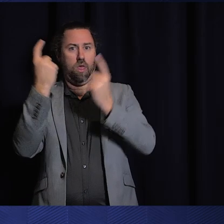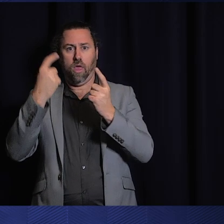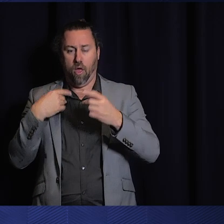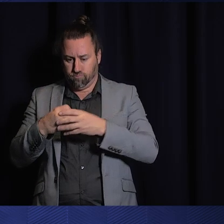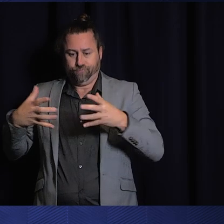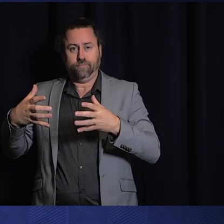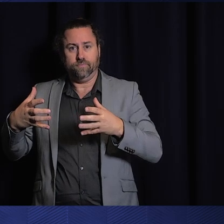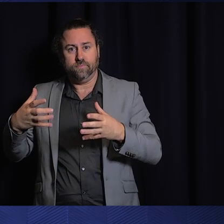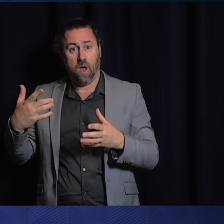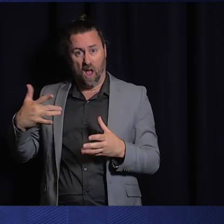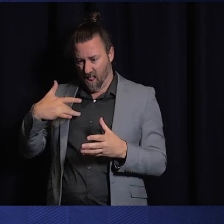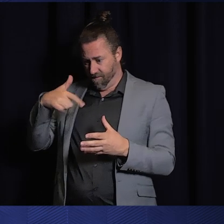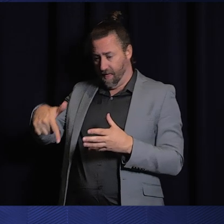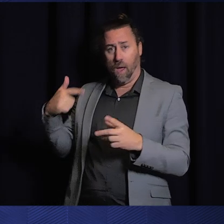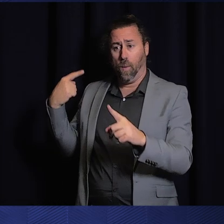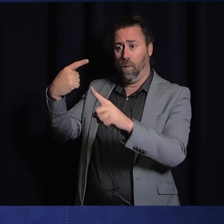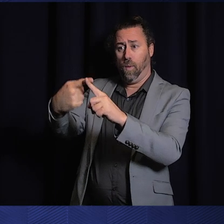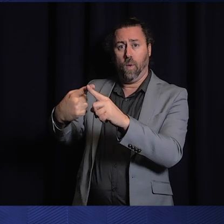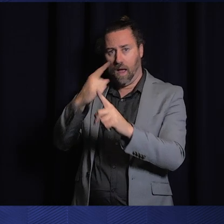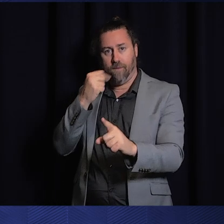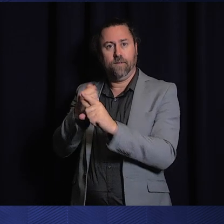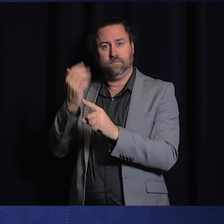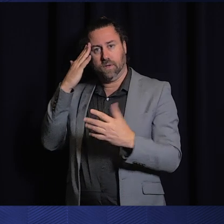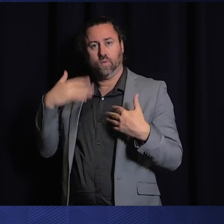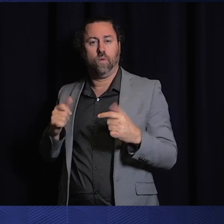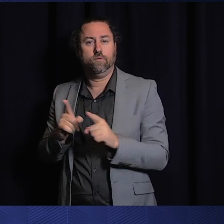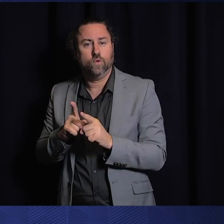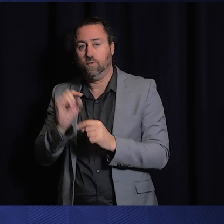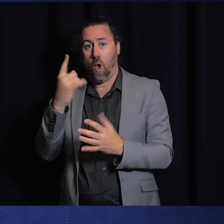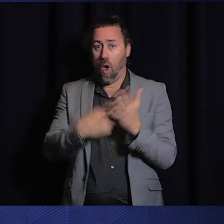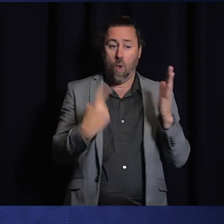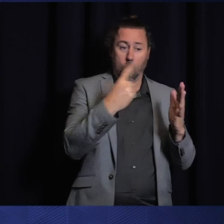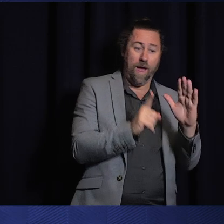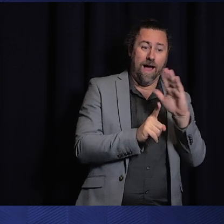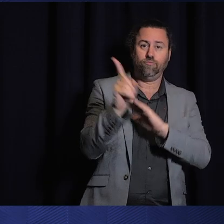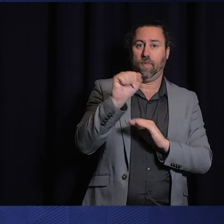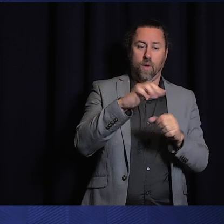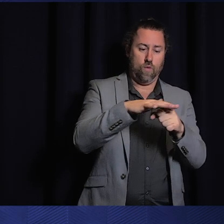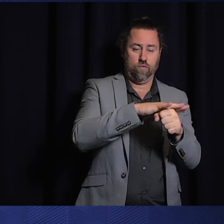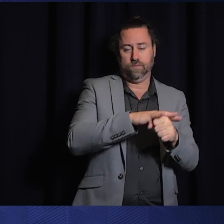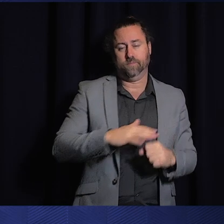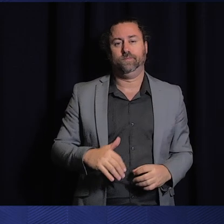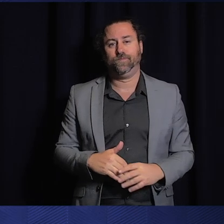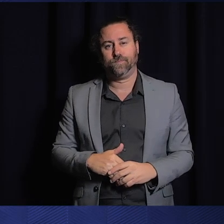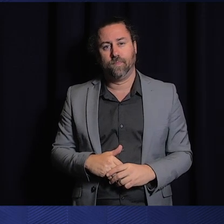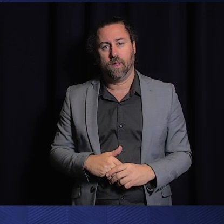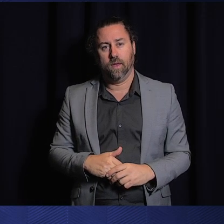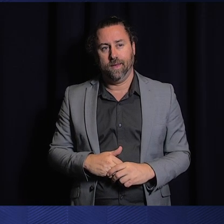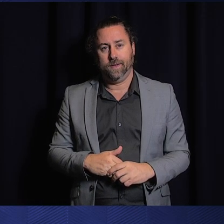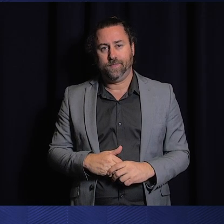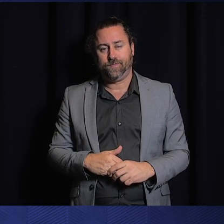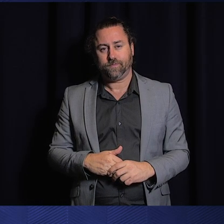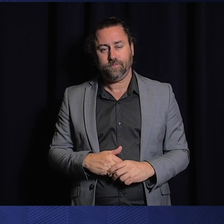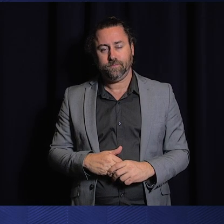It's important to note, and I will end on that these impacts are not distributed equally amongst different groups of